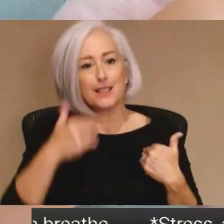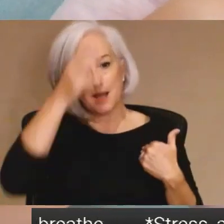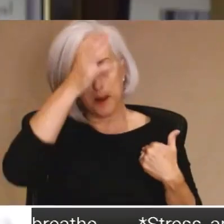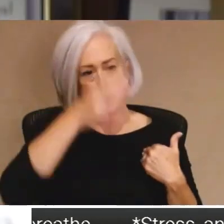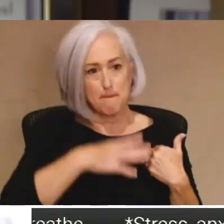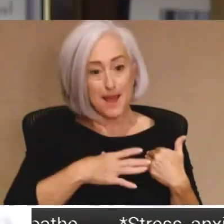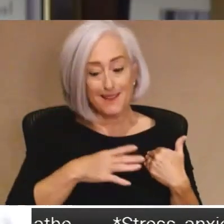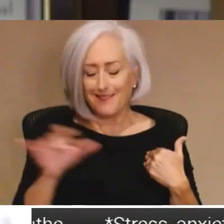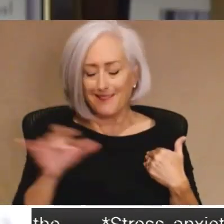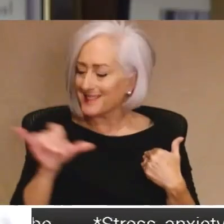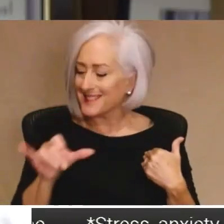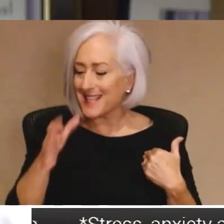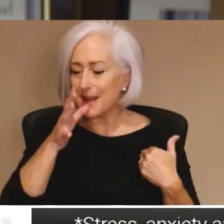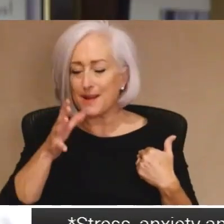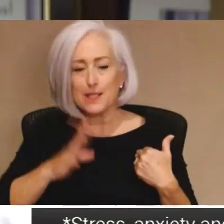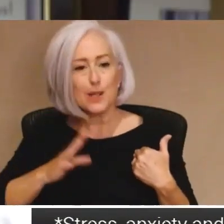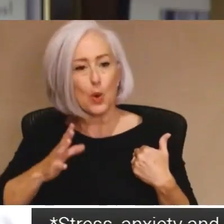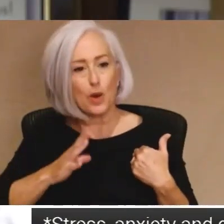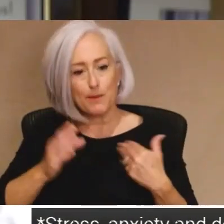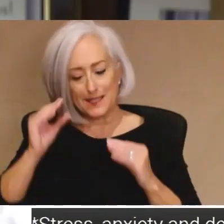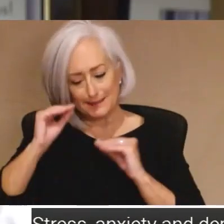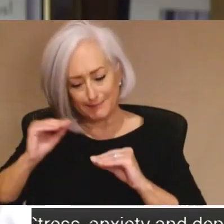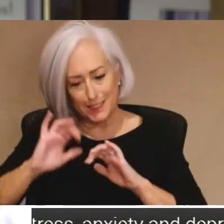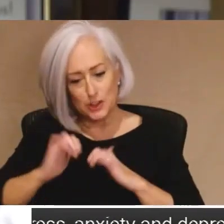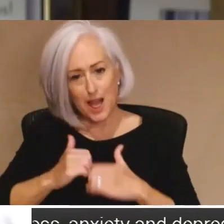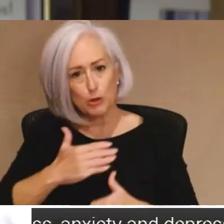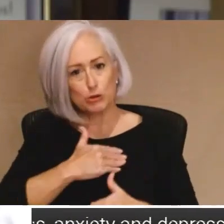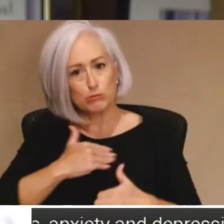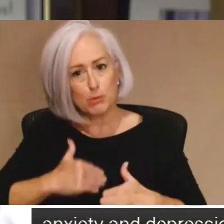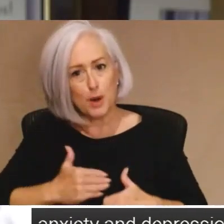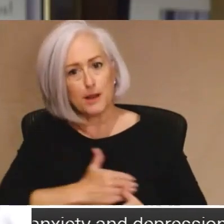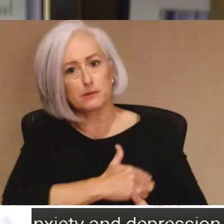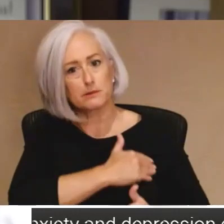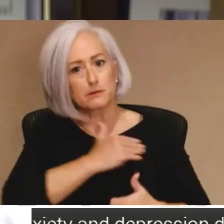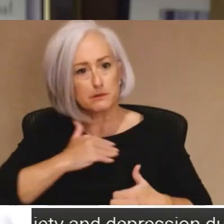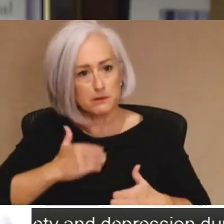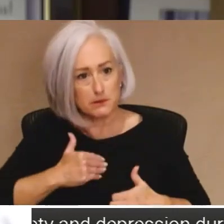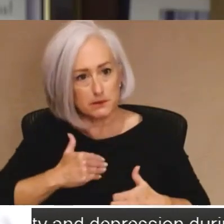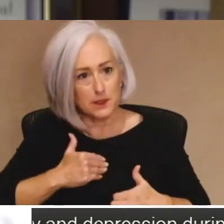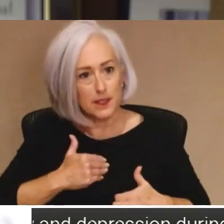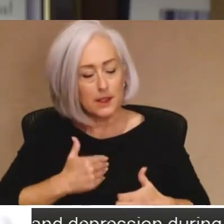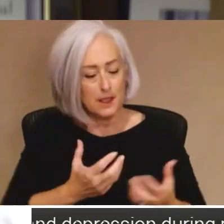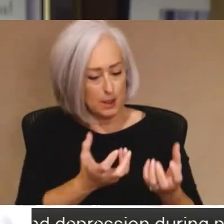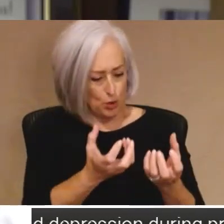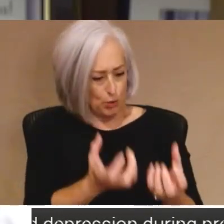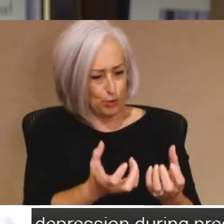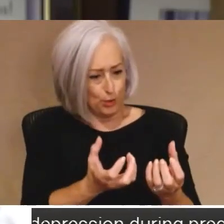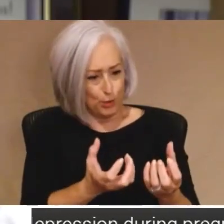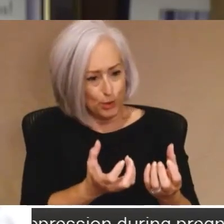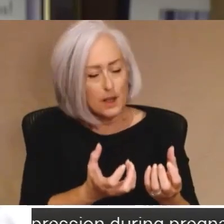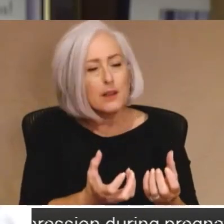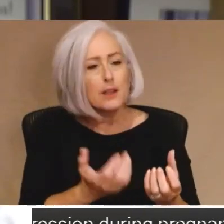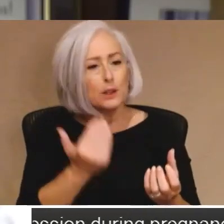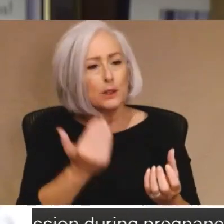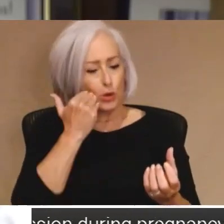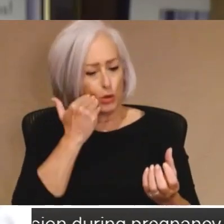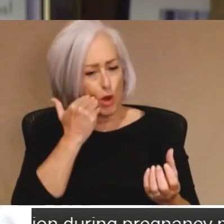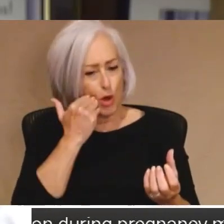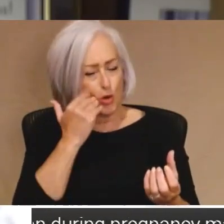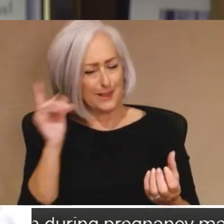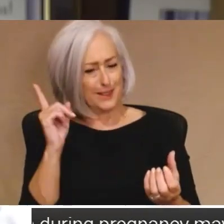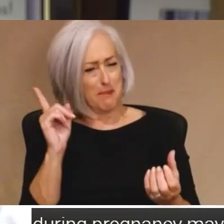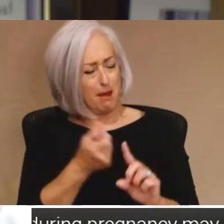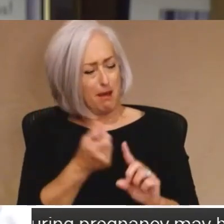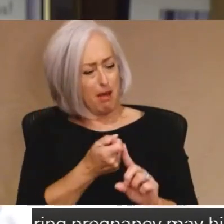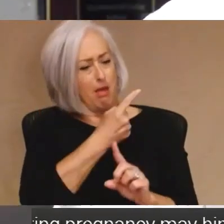exam. The identification of an abnormality in the testicle early on is really critical towards having a diagnosis